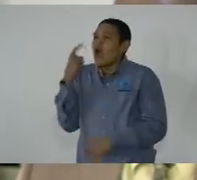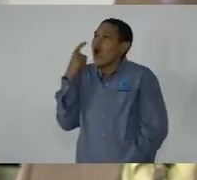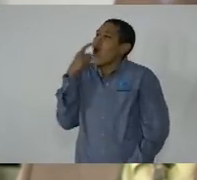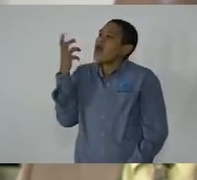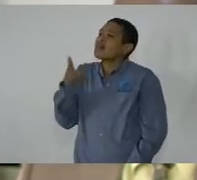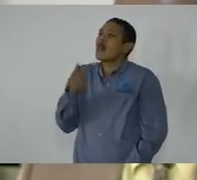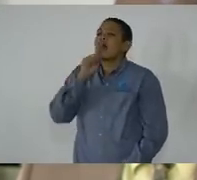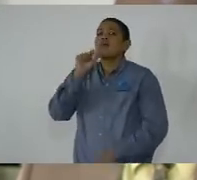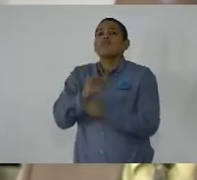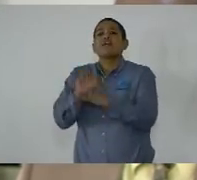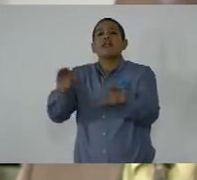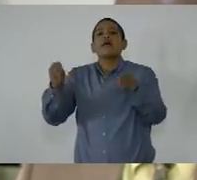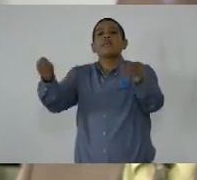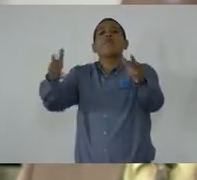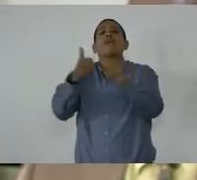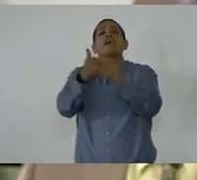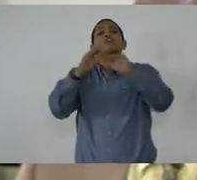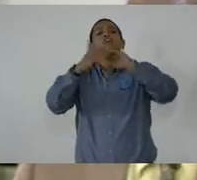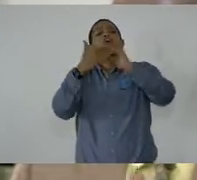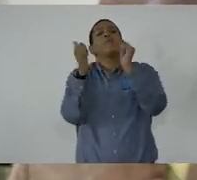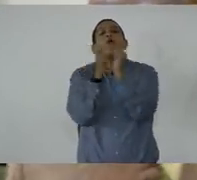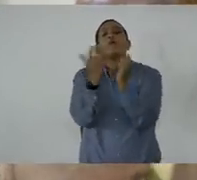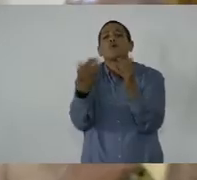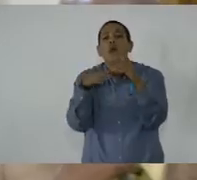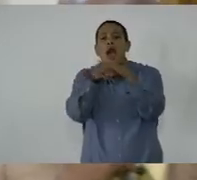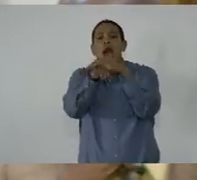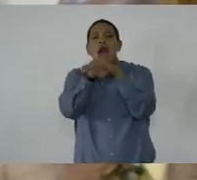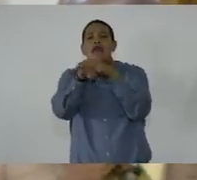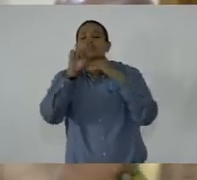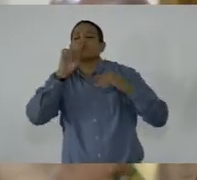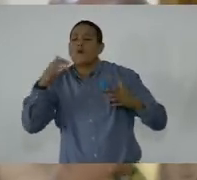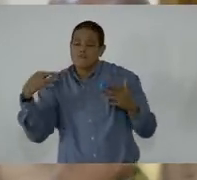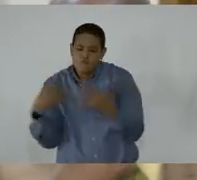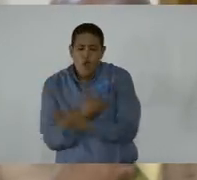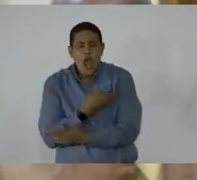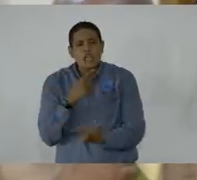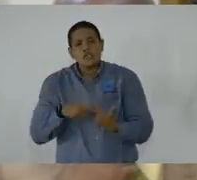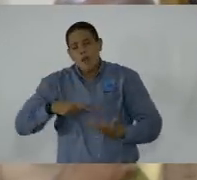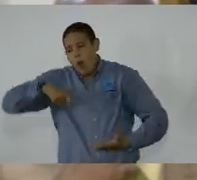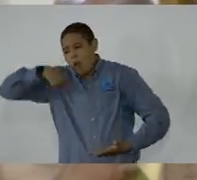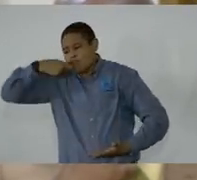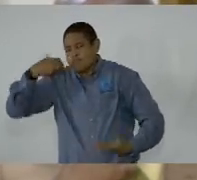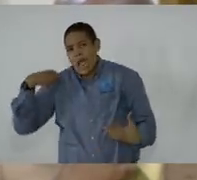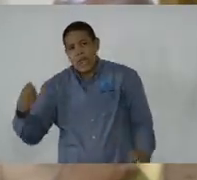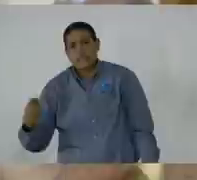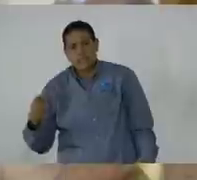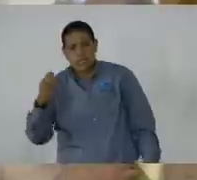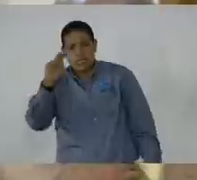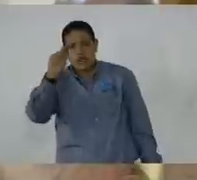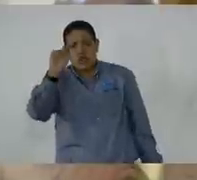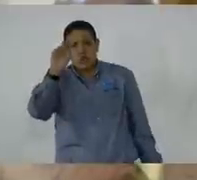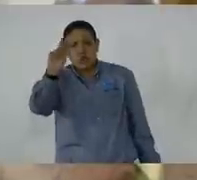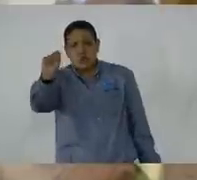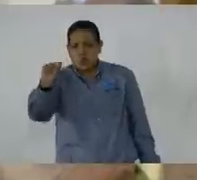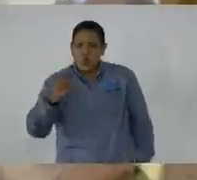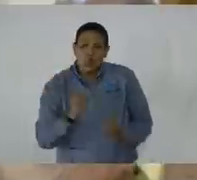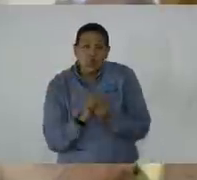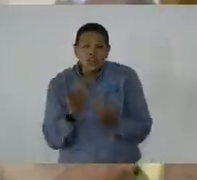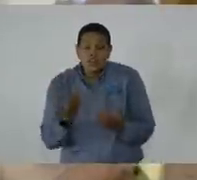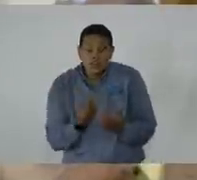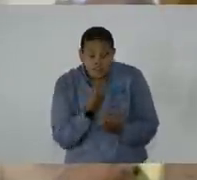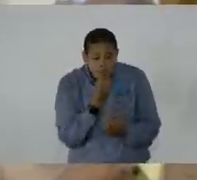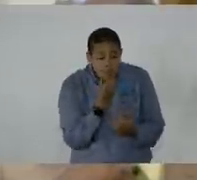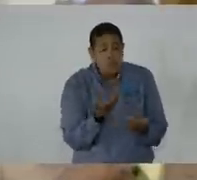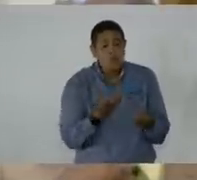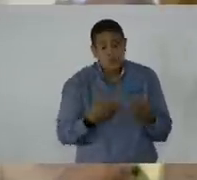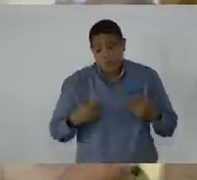in providing Jamaicans with access to fresh and nutritious food through the crops, livestock,